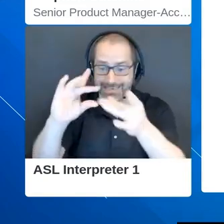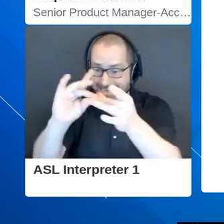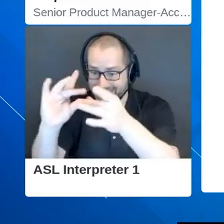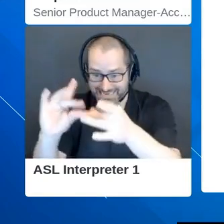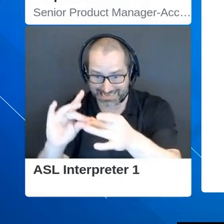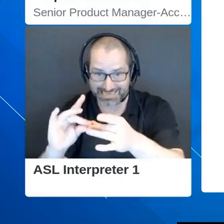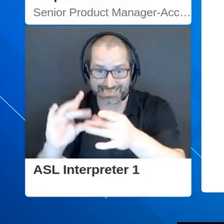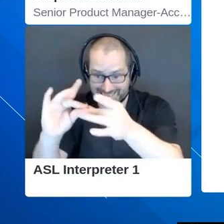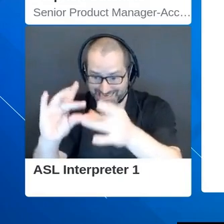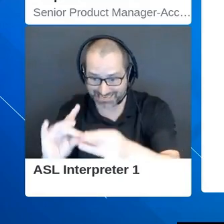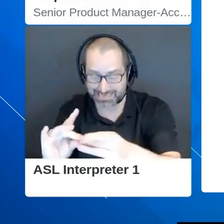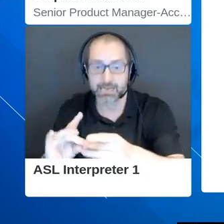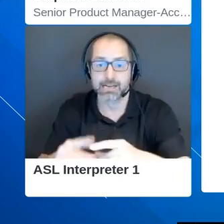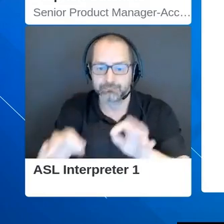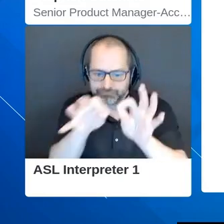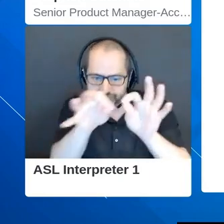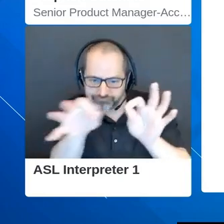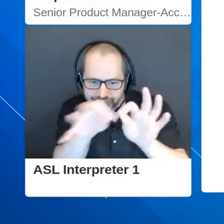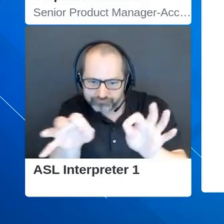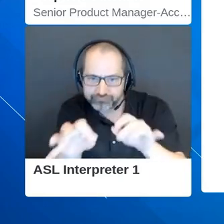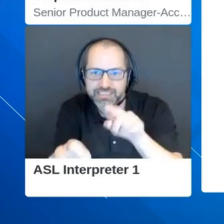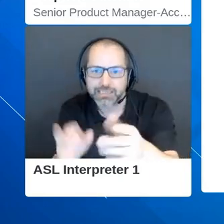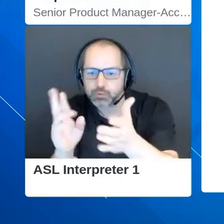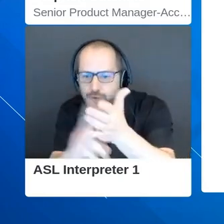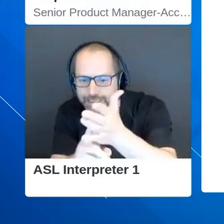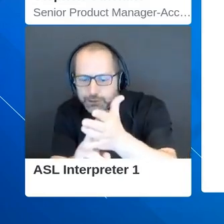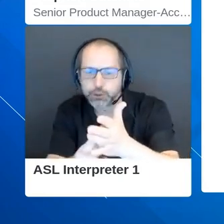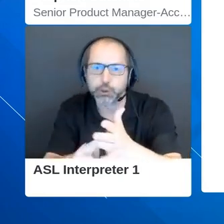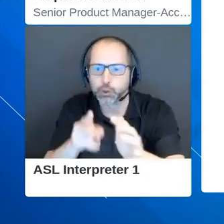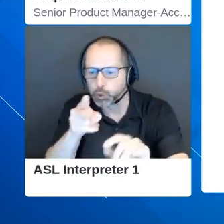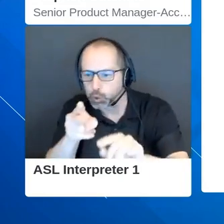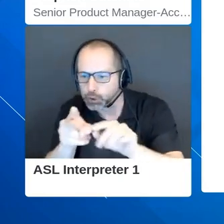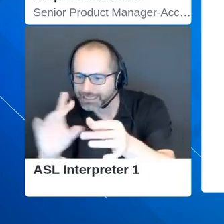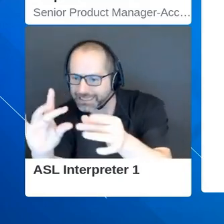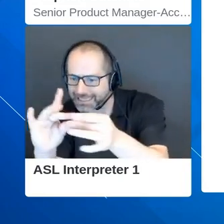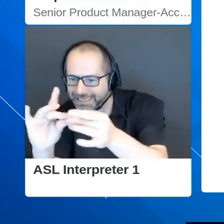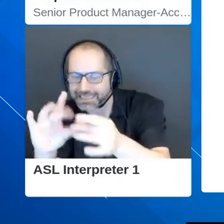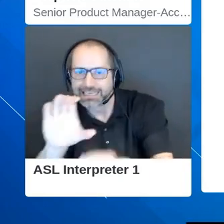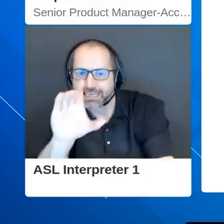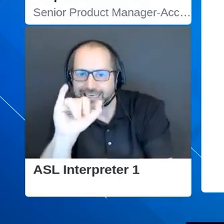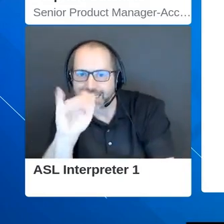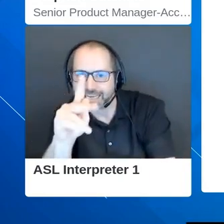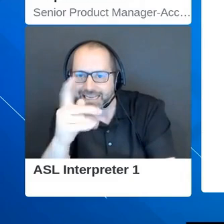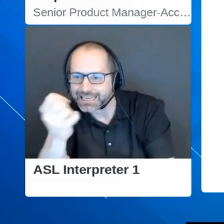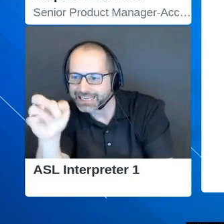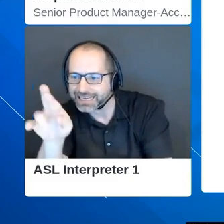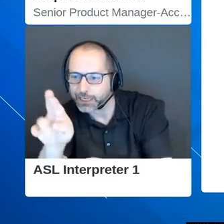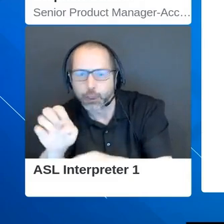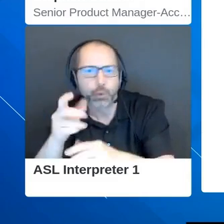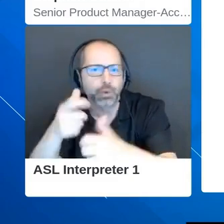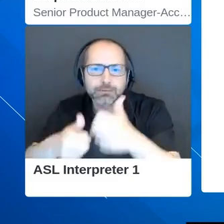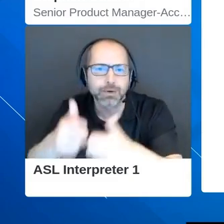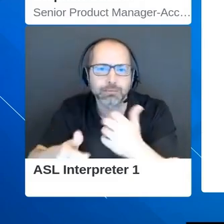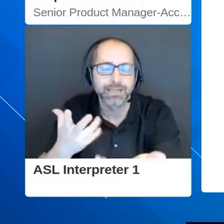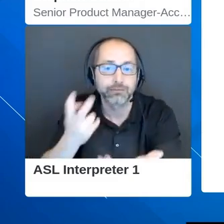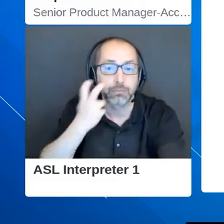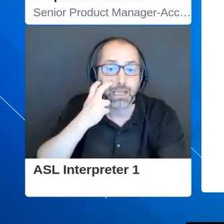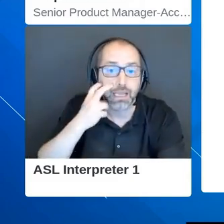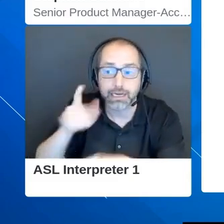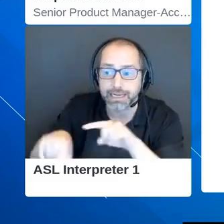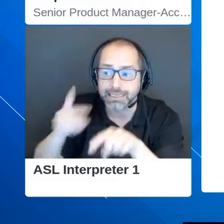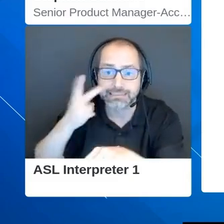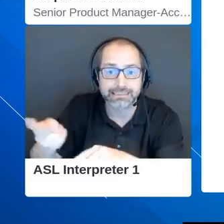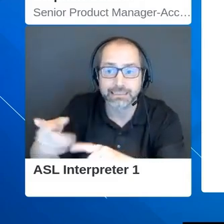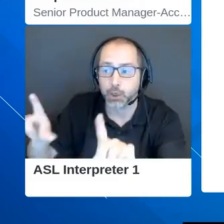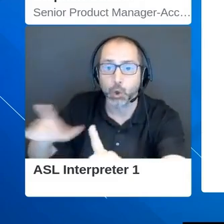text, says, register, and then colon. There's a link that says click here. What's the problem? Well, when I'm a blind user or a user has to use a